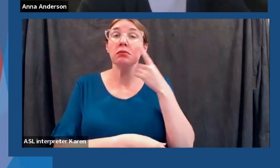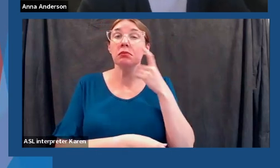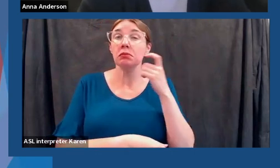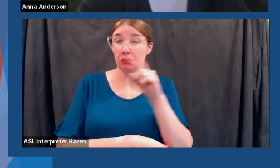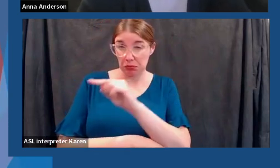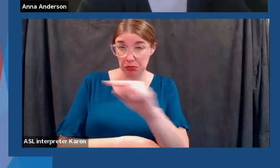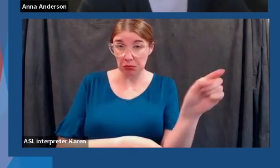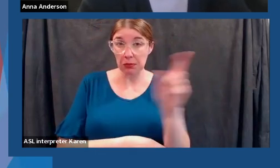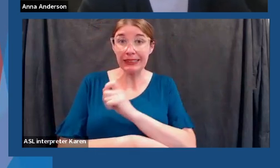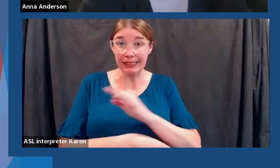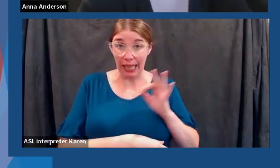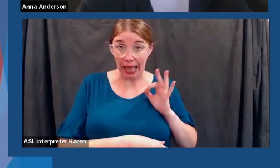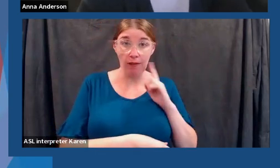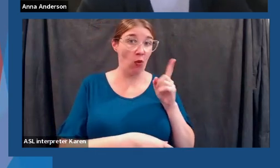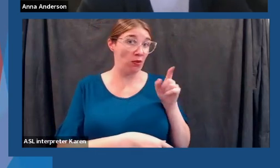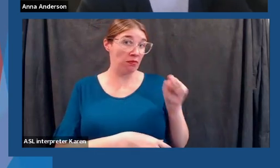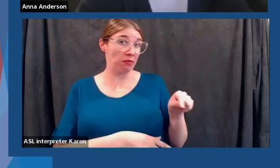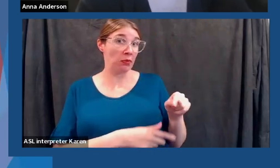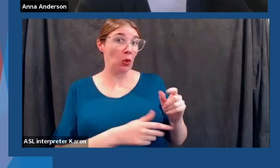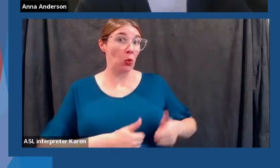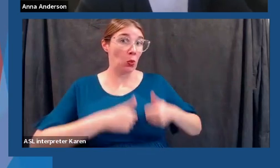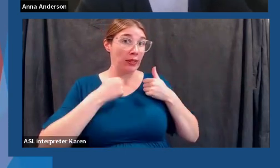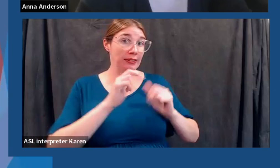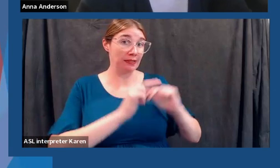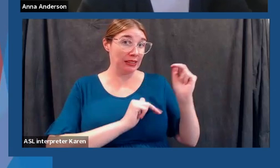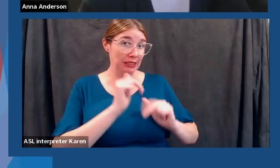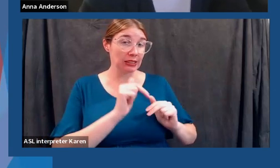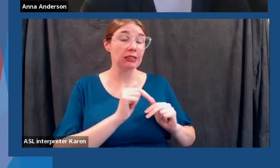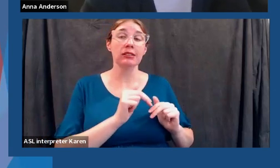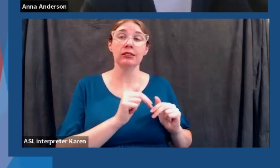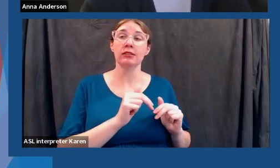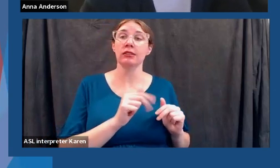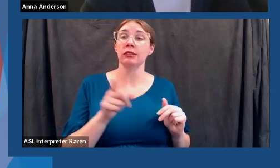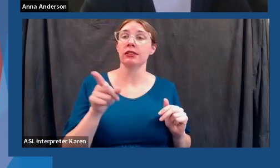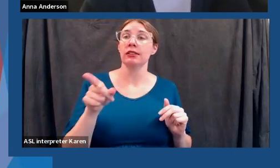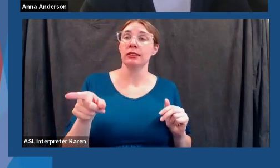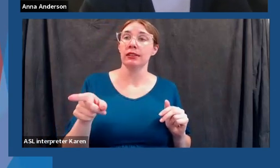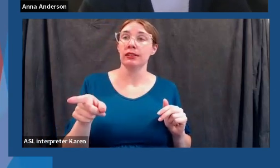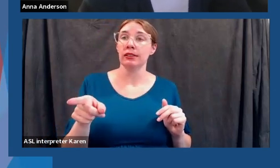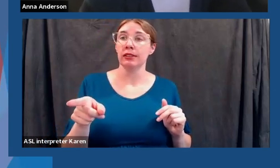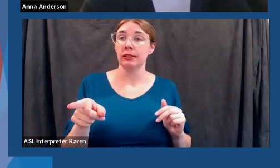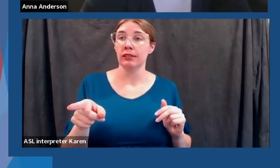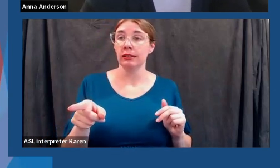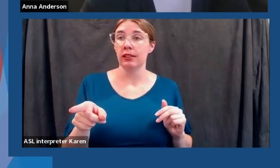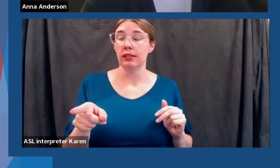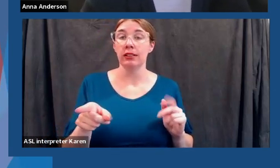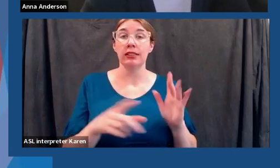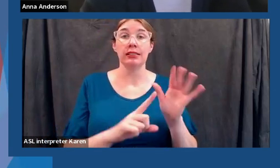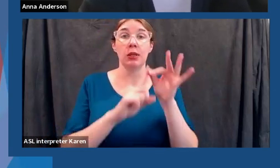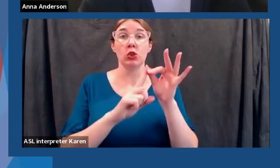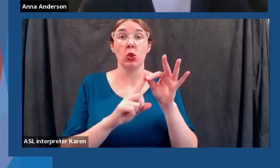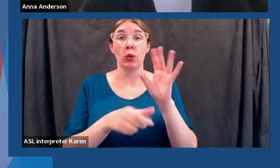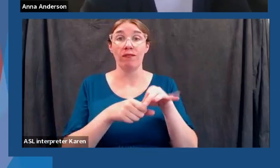of residential facilities. So this is where we come in with the special voting